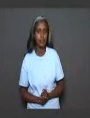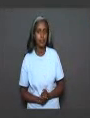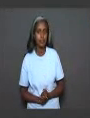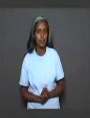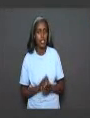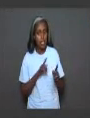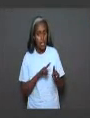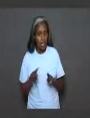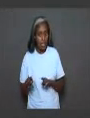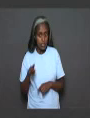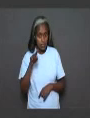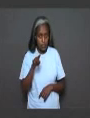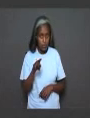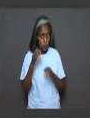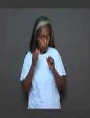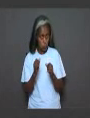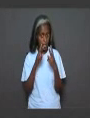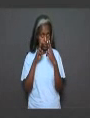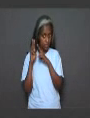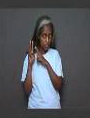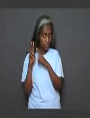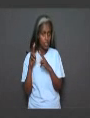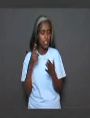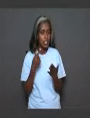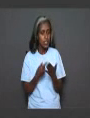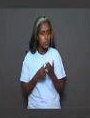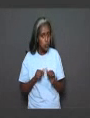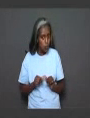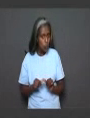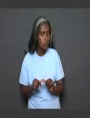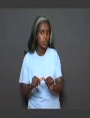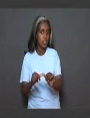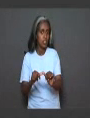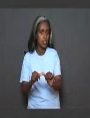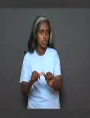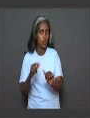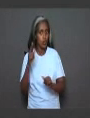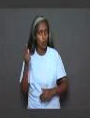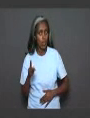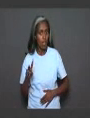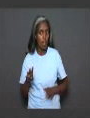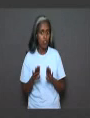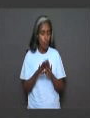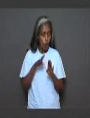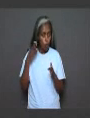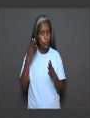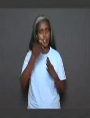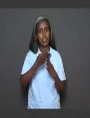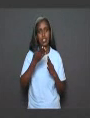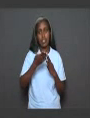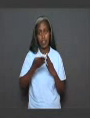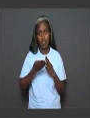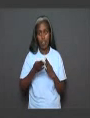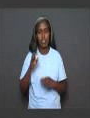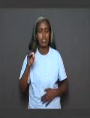As you can see, it is continuous on half-open interval